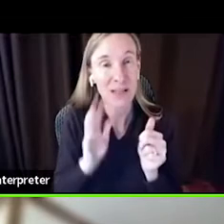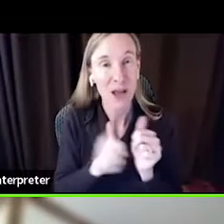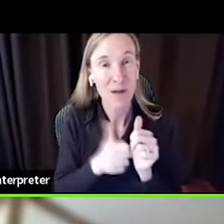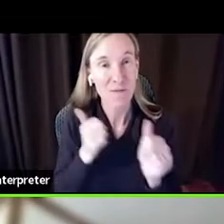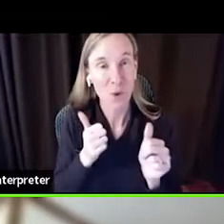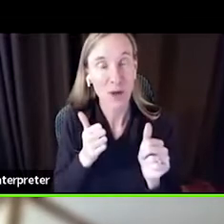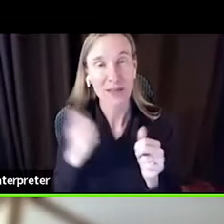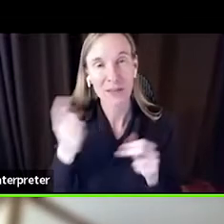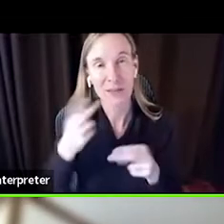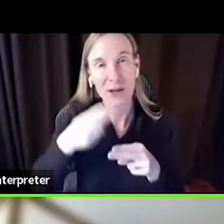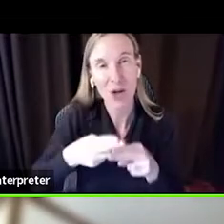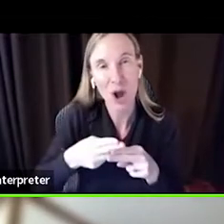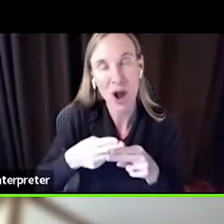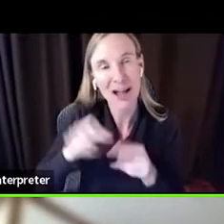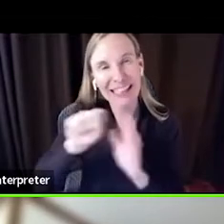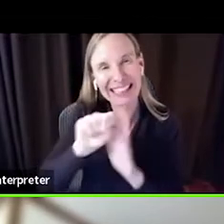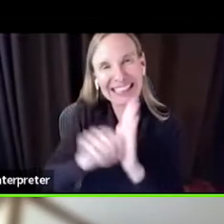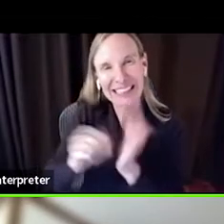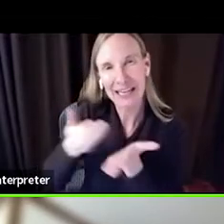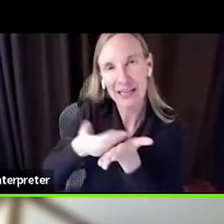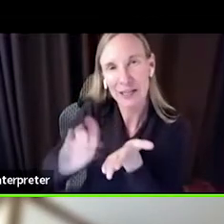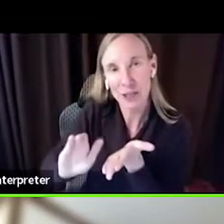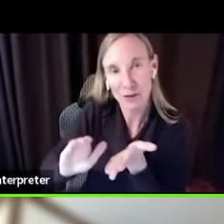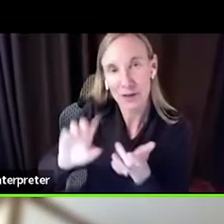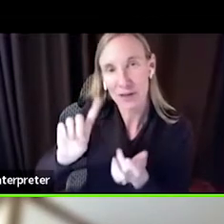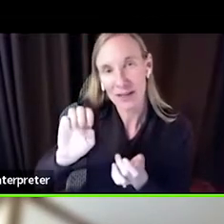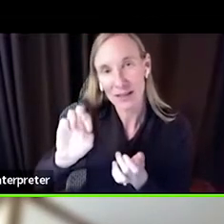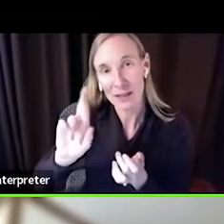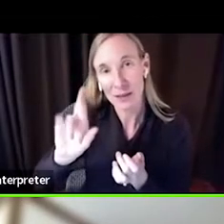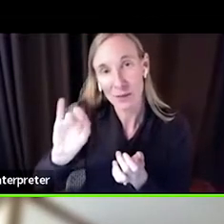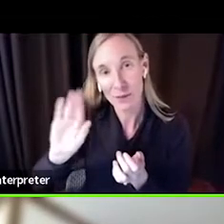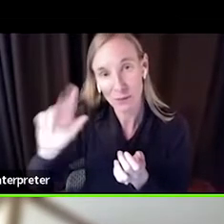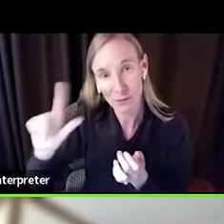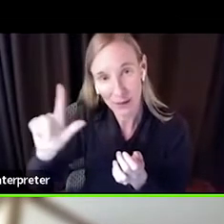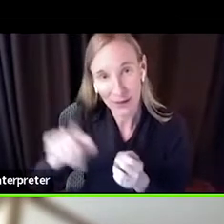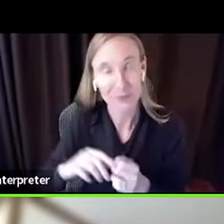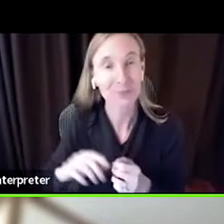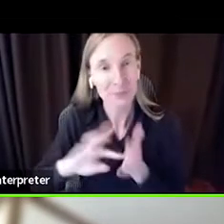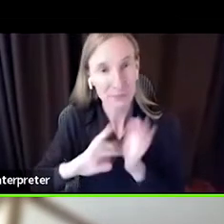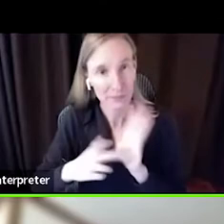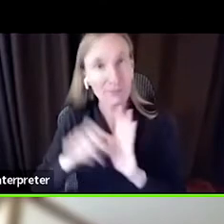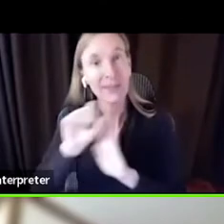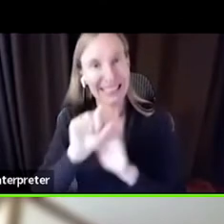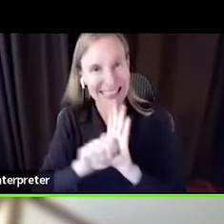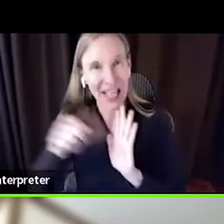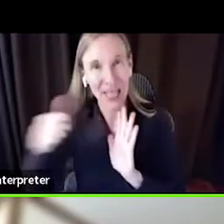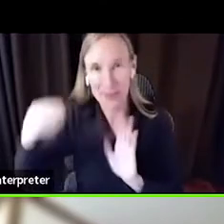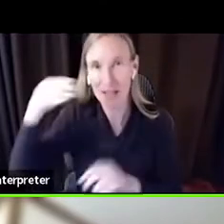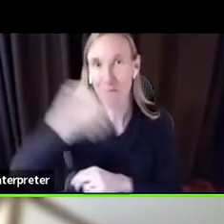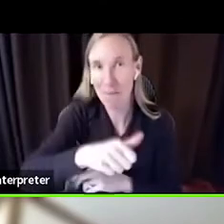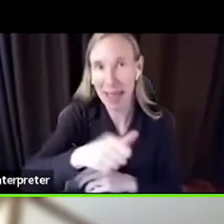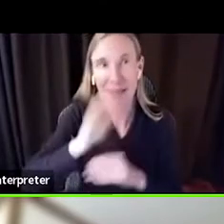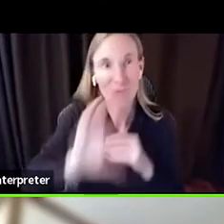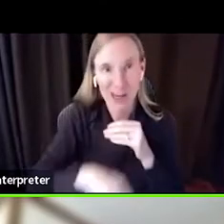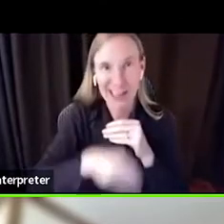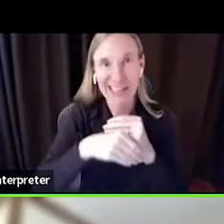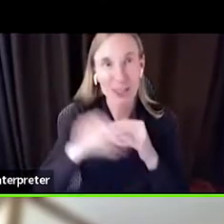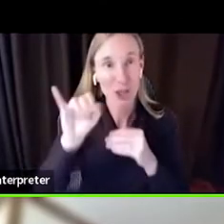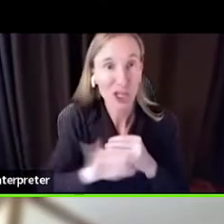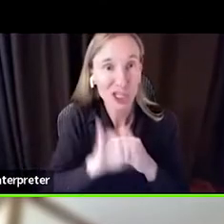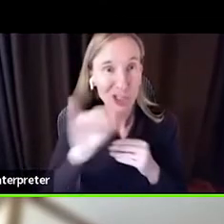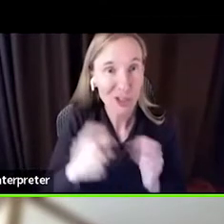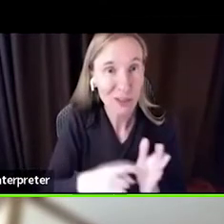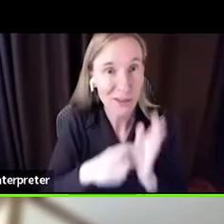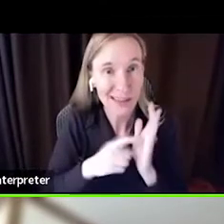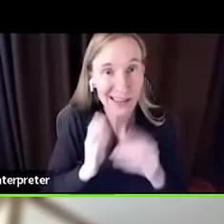defrayal. This is a federal requirement that states pay for additional insurance mandates enacted